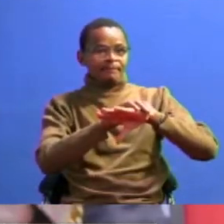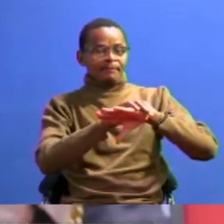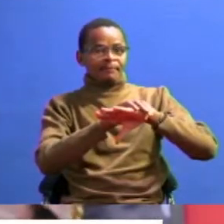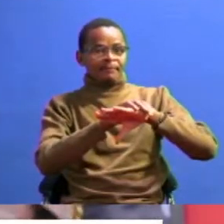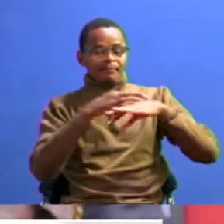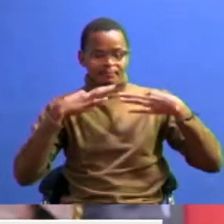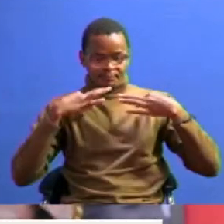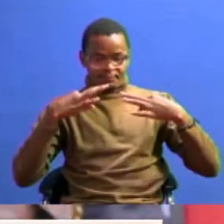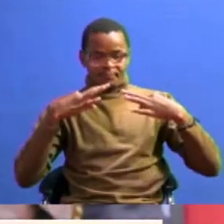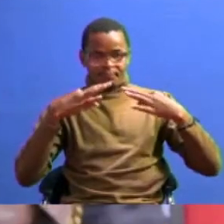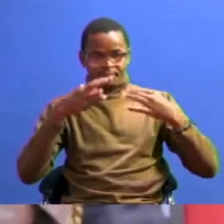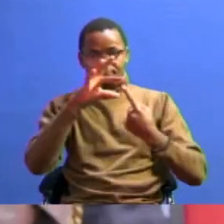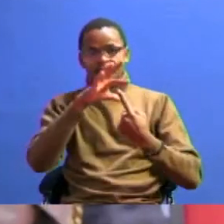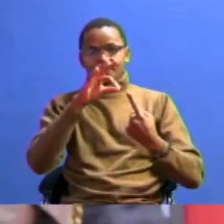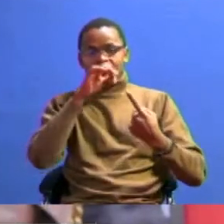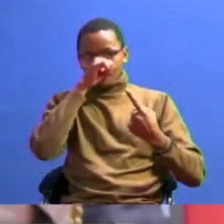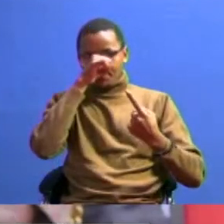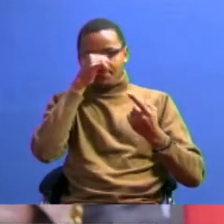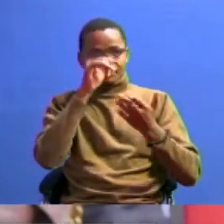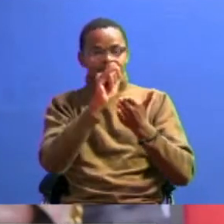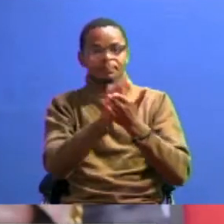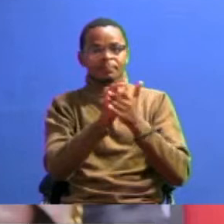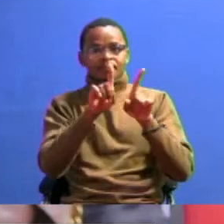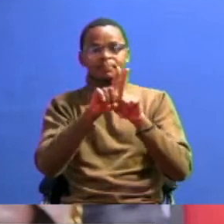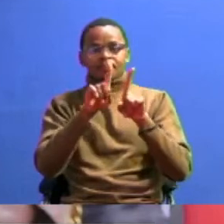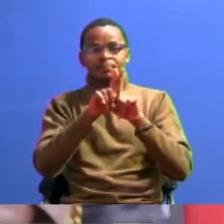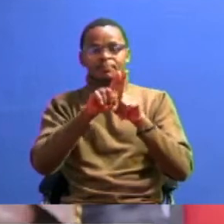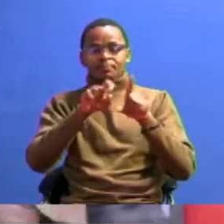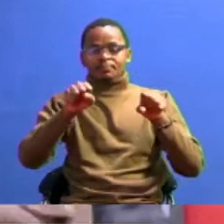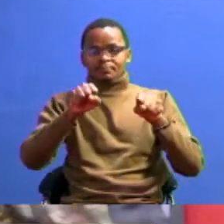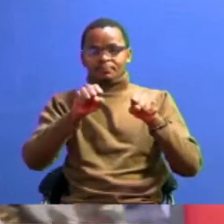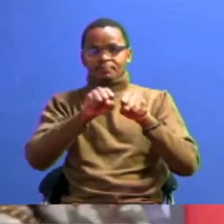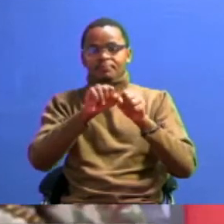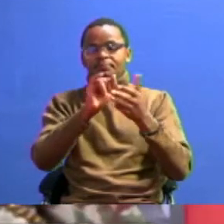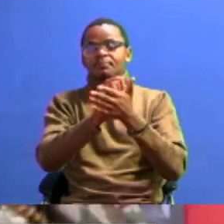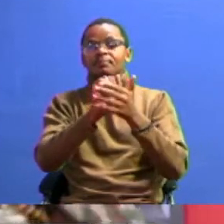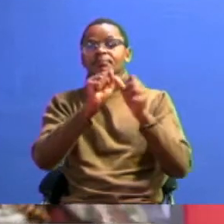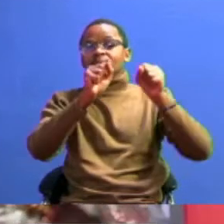ama uniform ambayo itakuwa pamoja na viatu ili